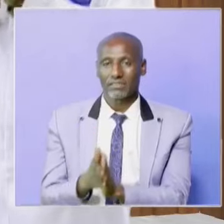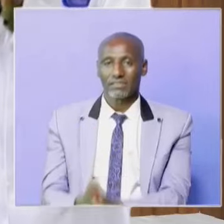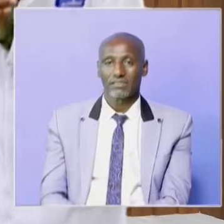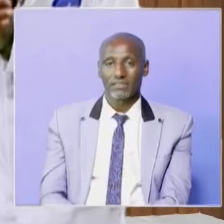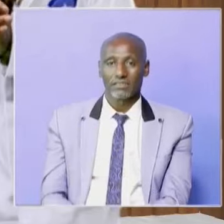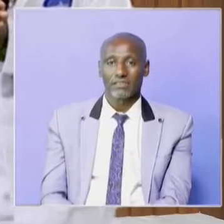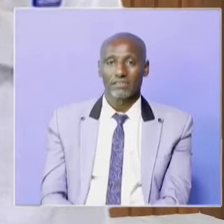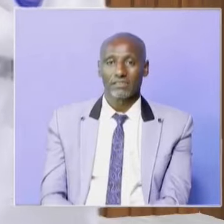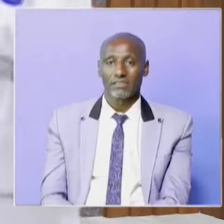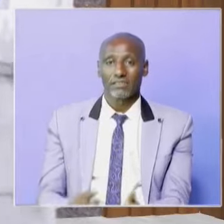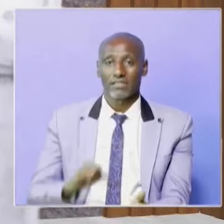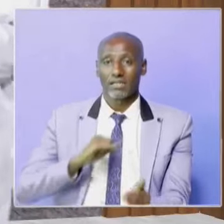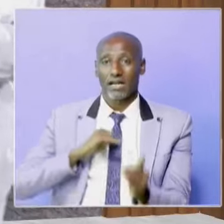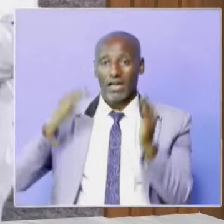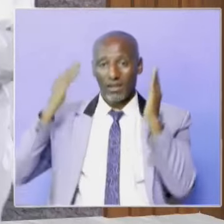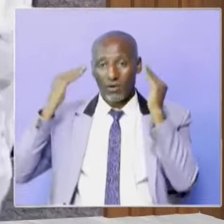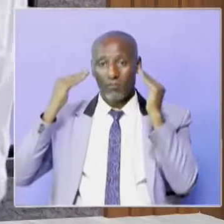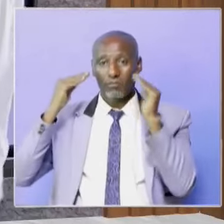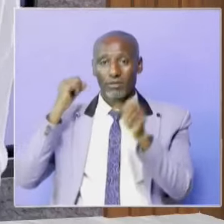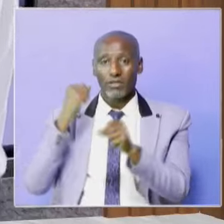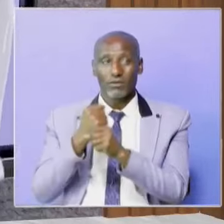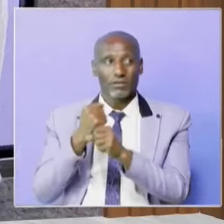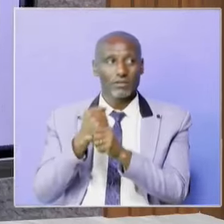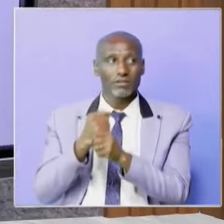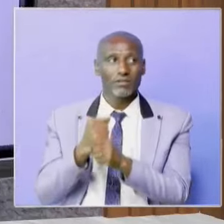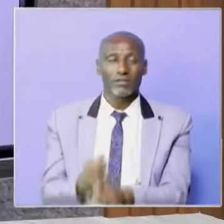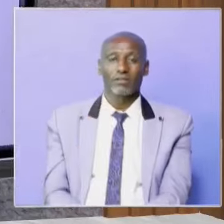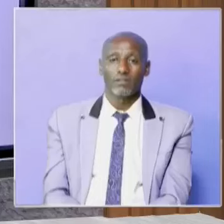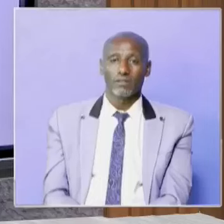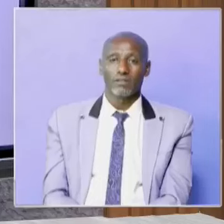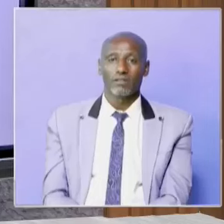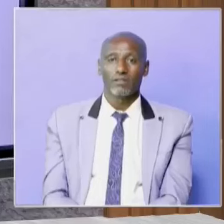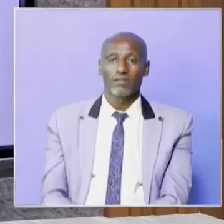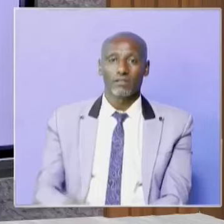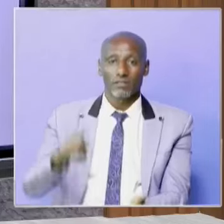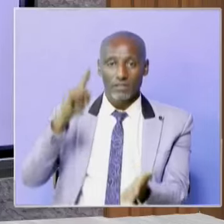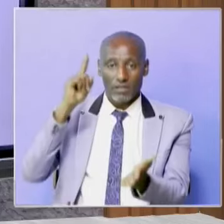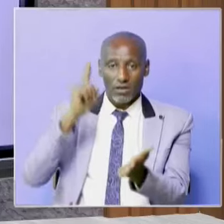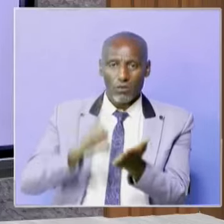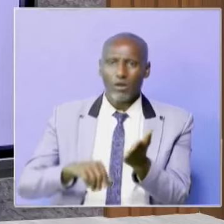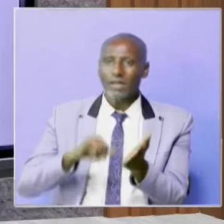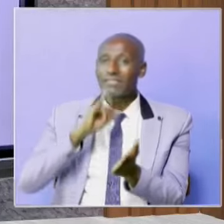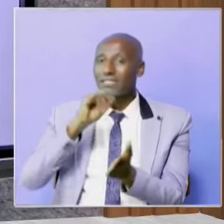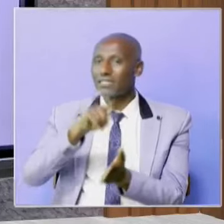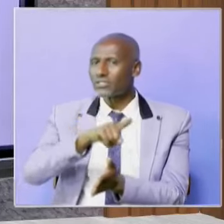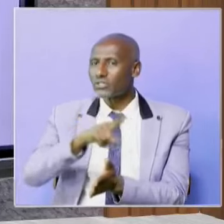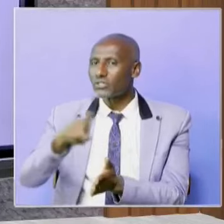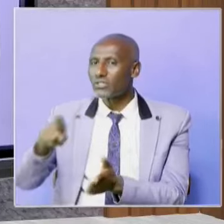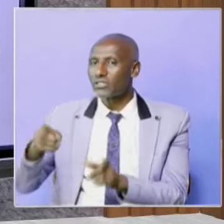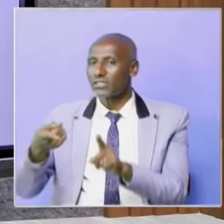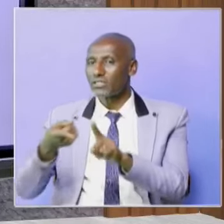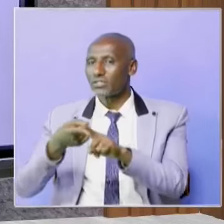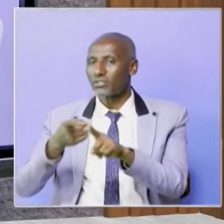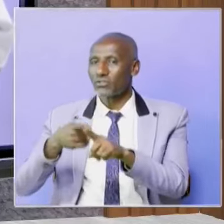Perfect. Nice. I hope you did it. Nice, student. So, okay, what is your friend's